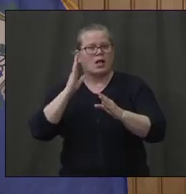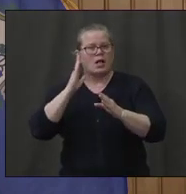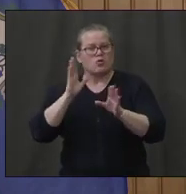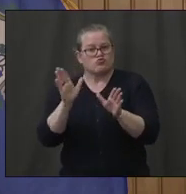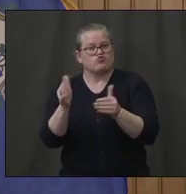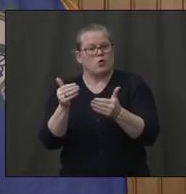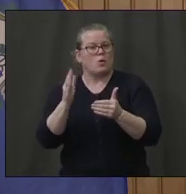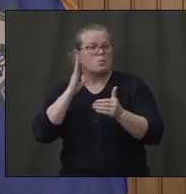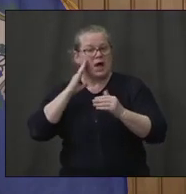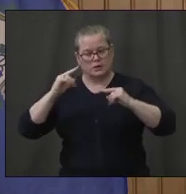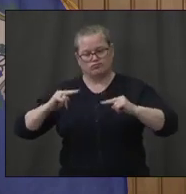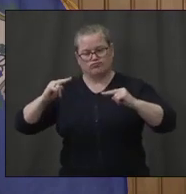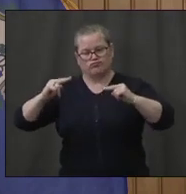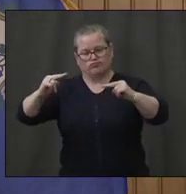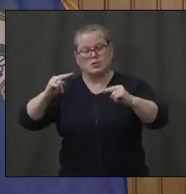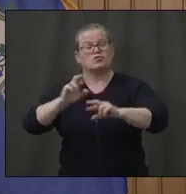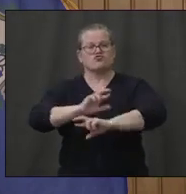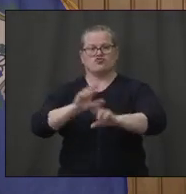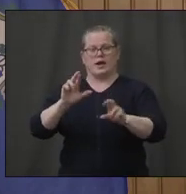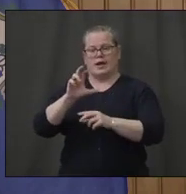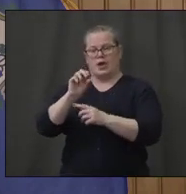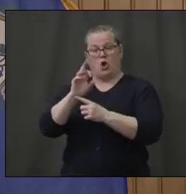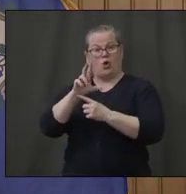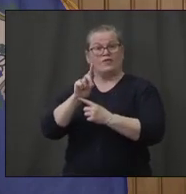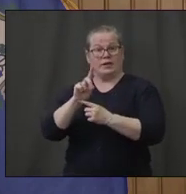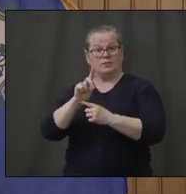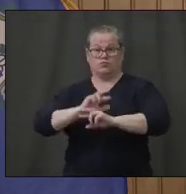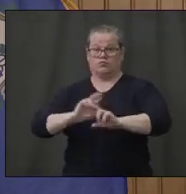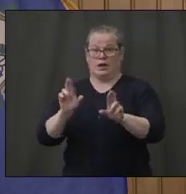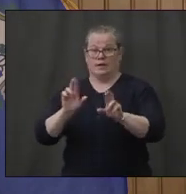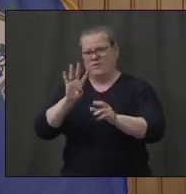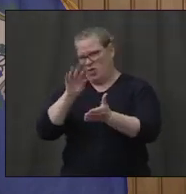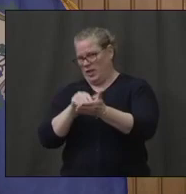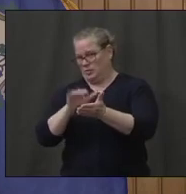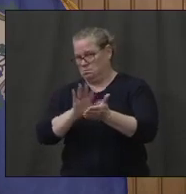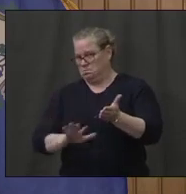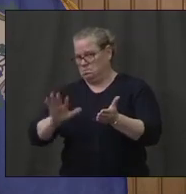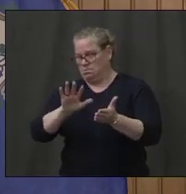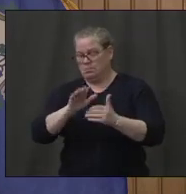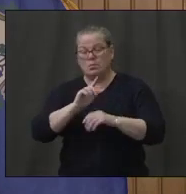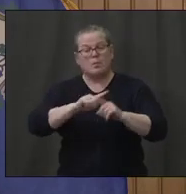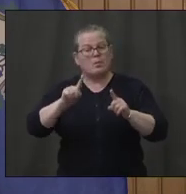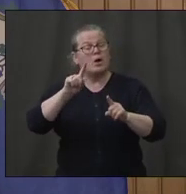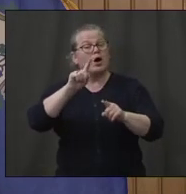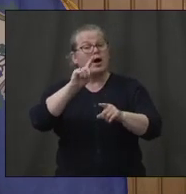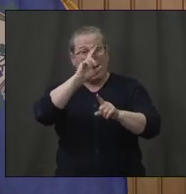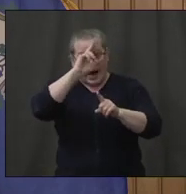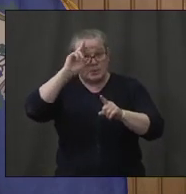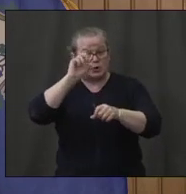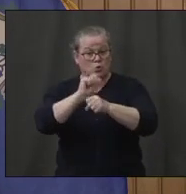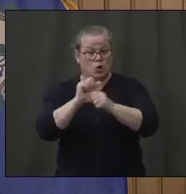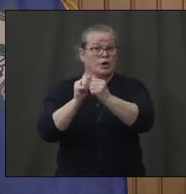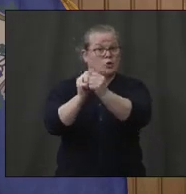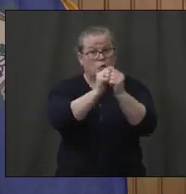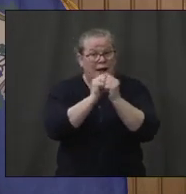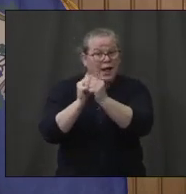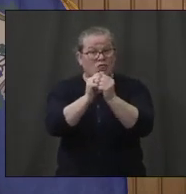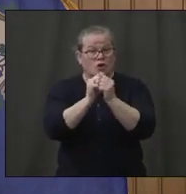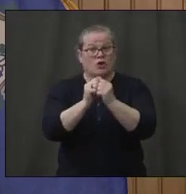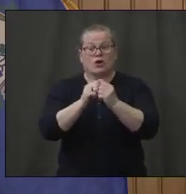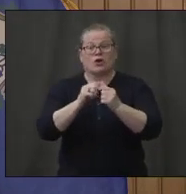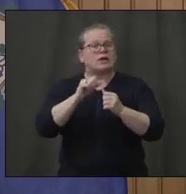good work of our hospitals, working in collaboration, working as one, and by working as one system, it gives them much